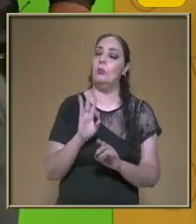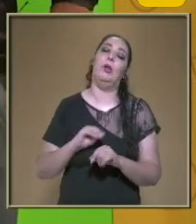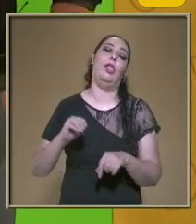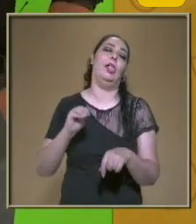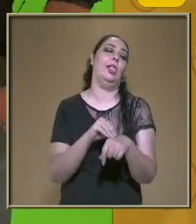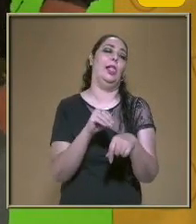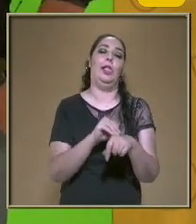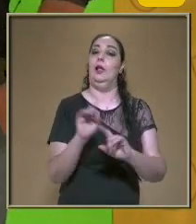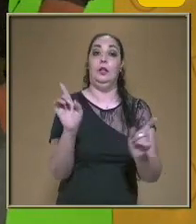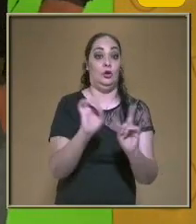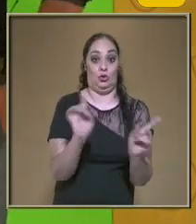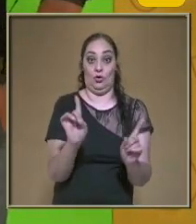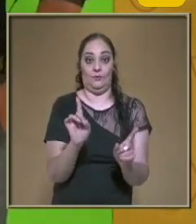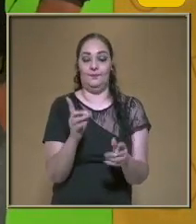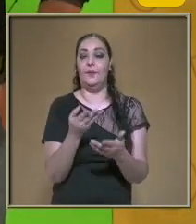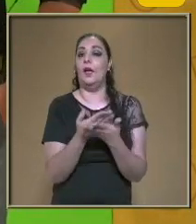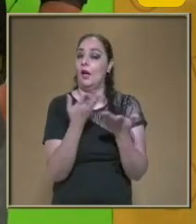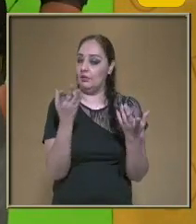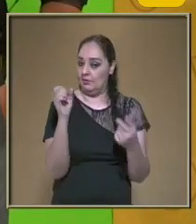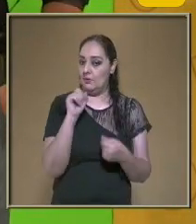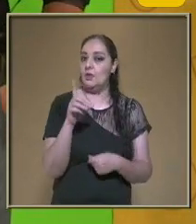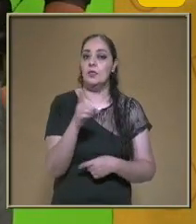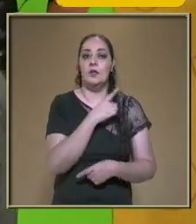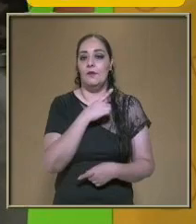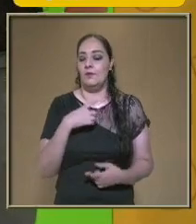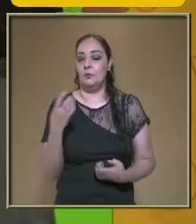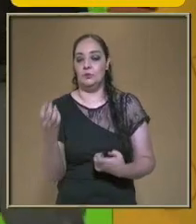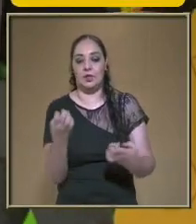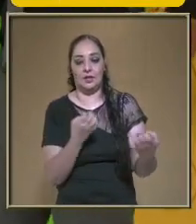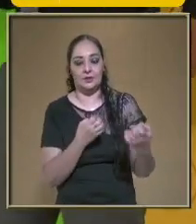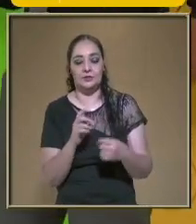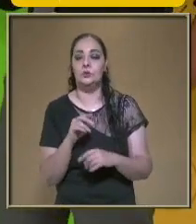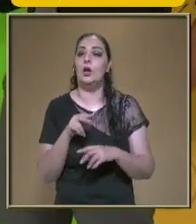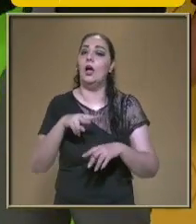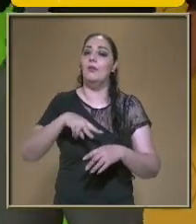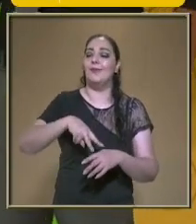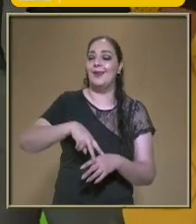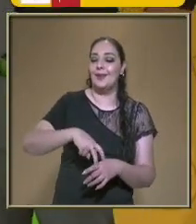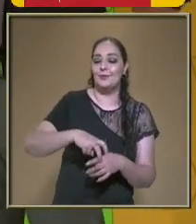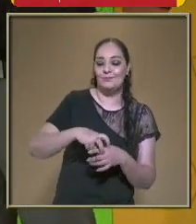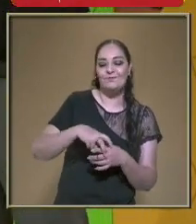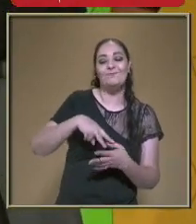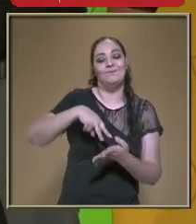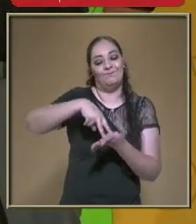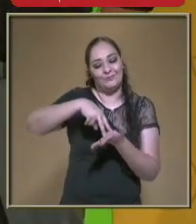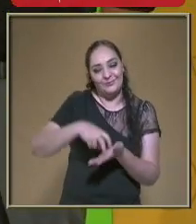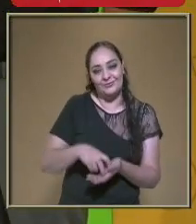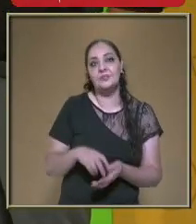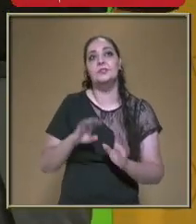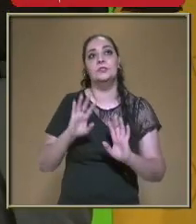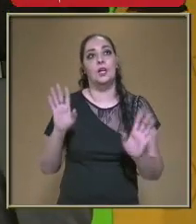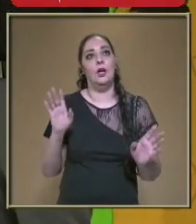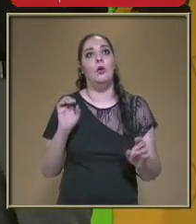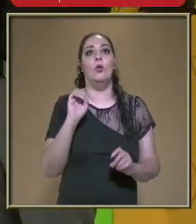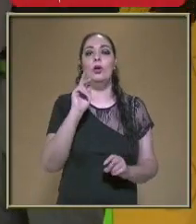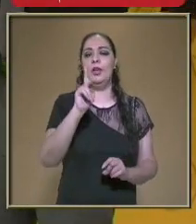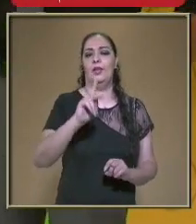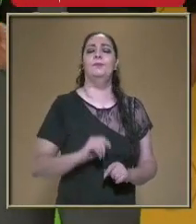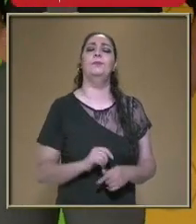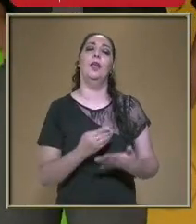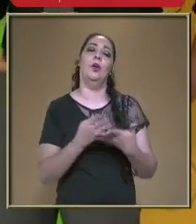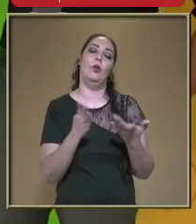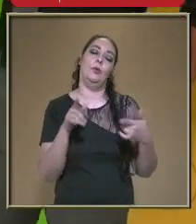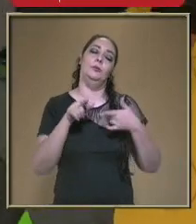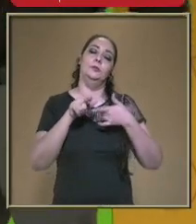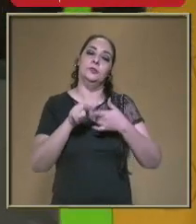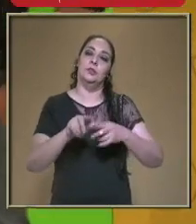okay? That was the active pause. Today we practice squats, and that was the little gorilla, okay? So let's continue